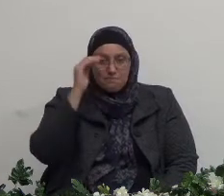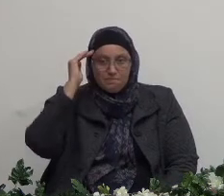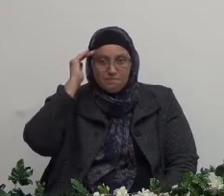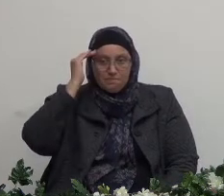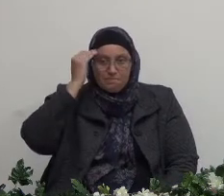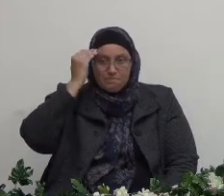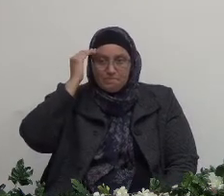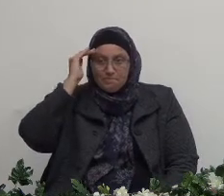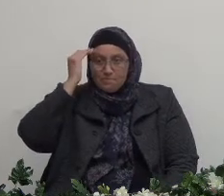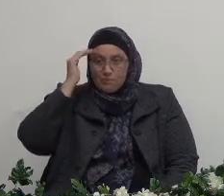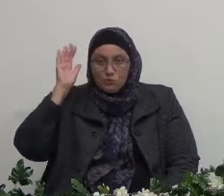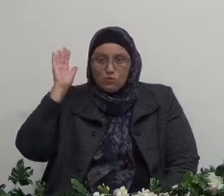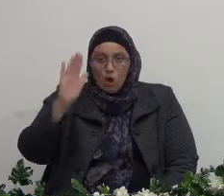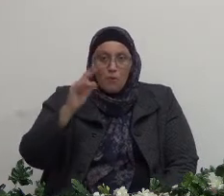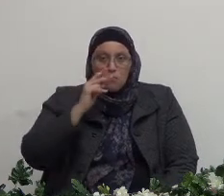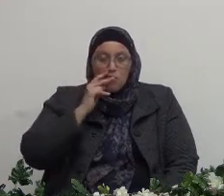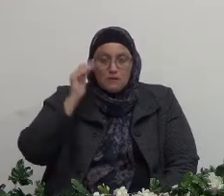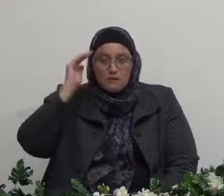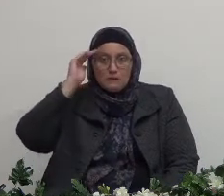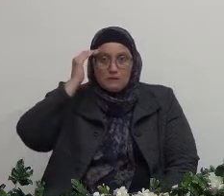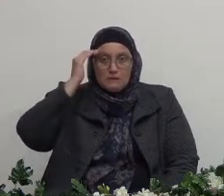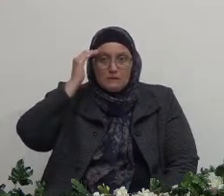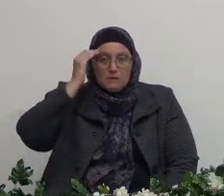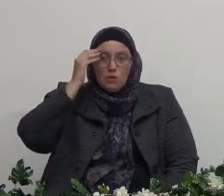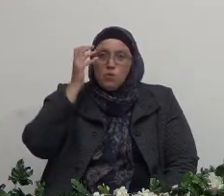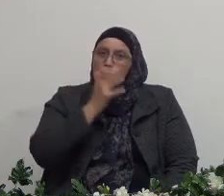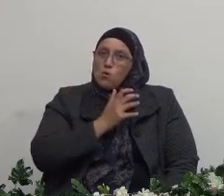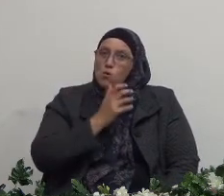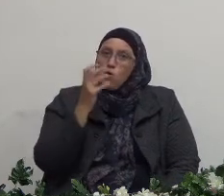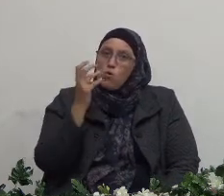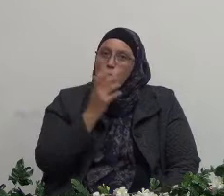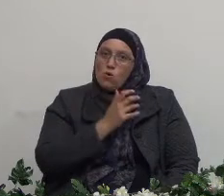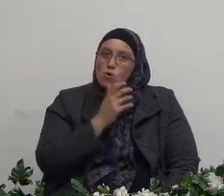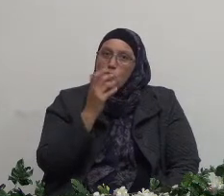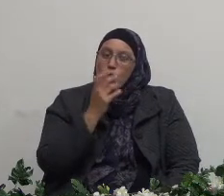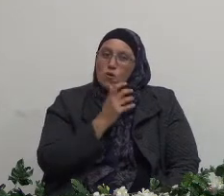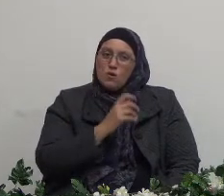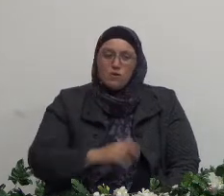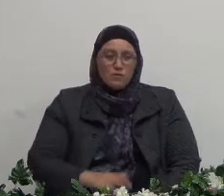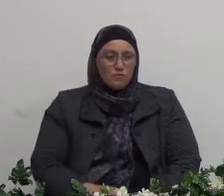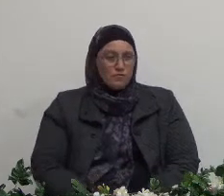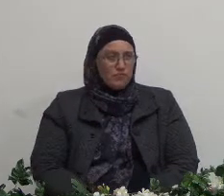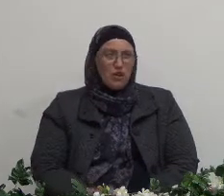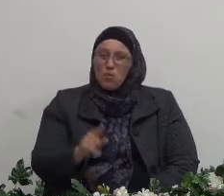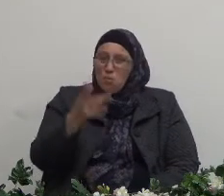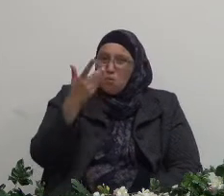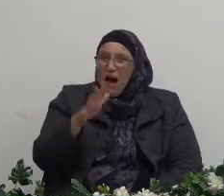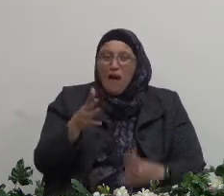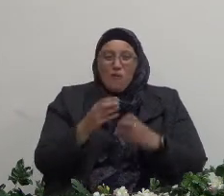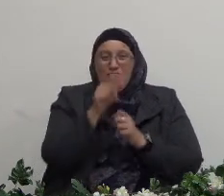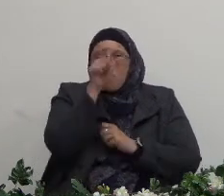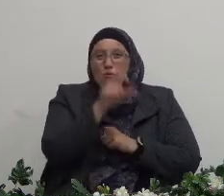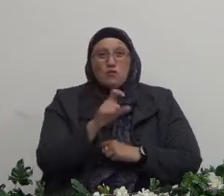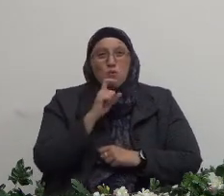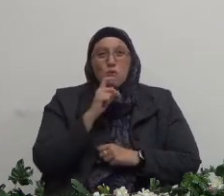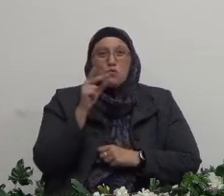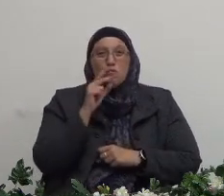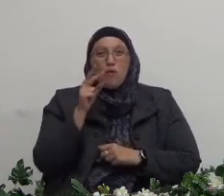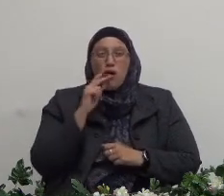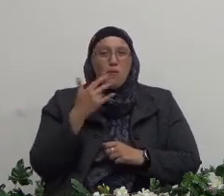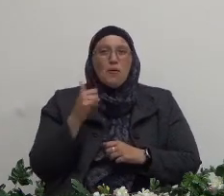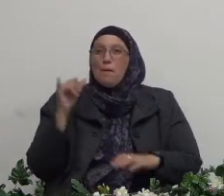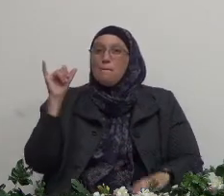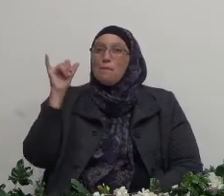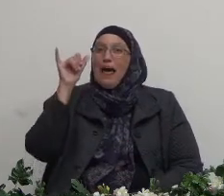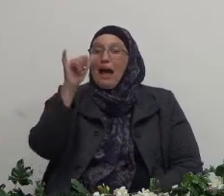Because sometimes when you are traveling with them, if you ever traveled with a smoker, they could be on a plane. Honestly, you're on the